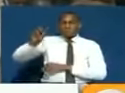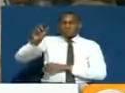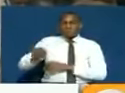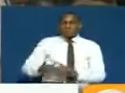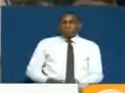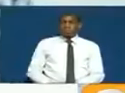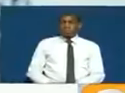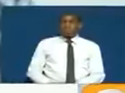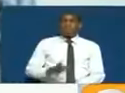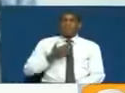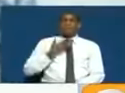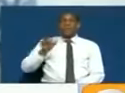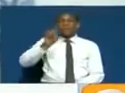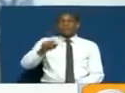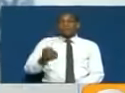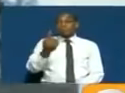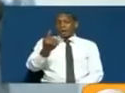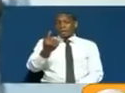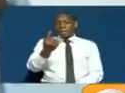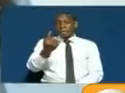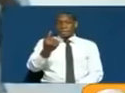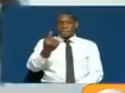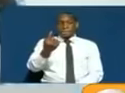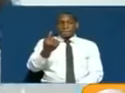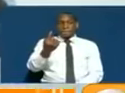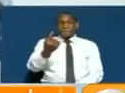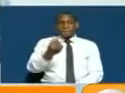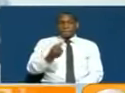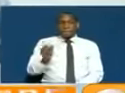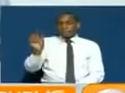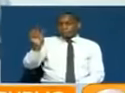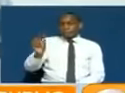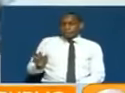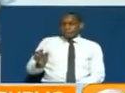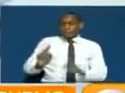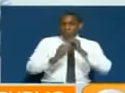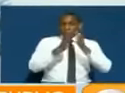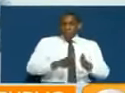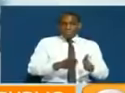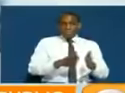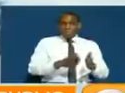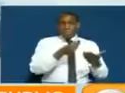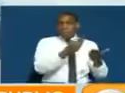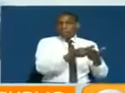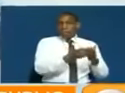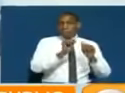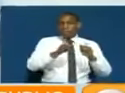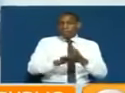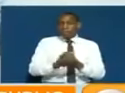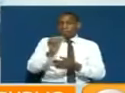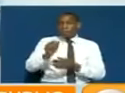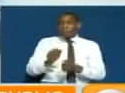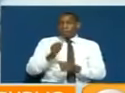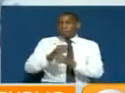region. Mimi nataka kuuliza kitu moja. Mtu ambaye ni waziri ya finance anaweza kuwa mtu ya